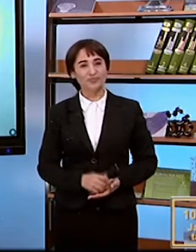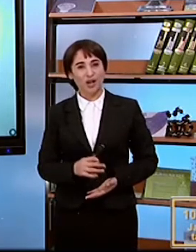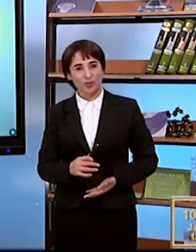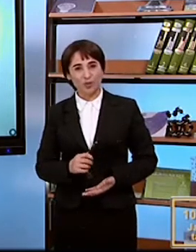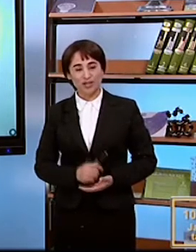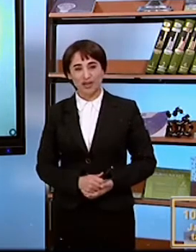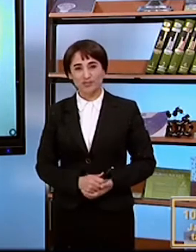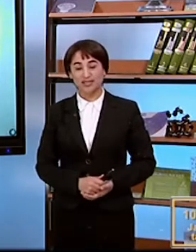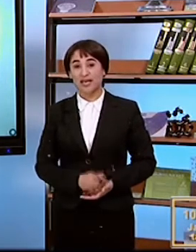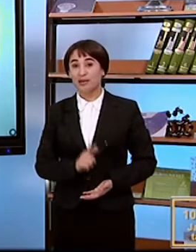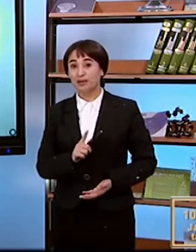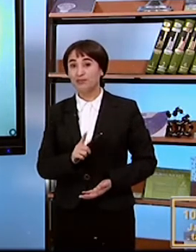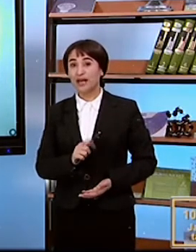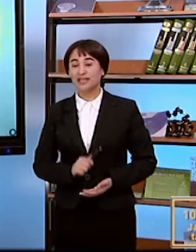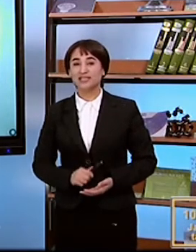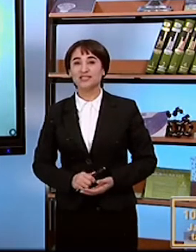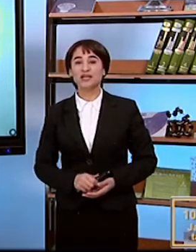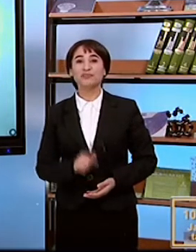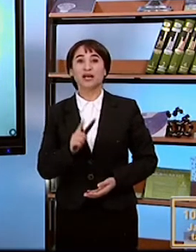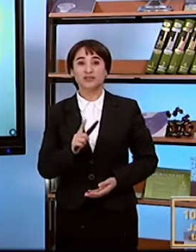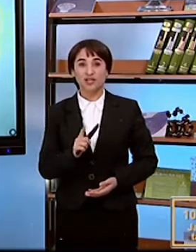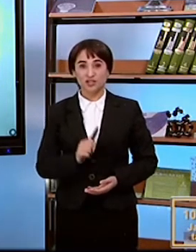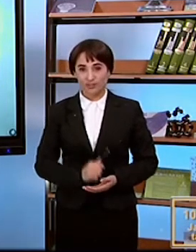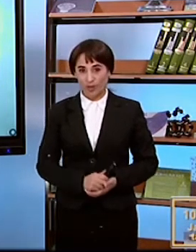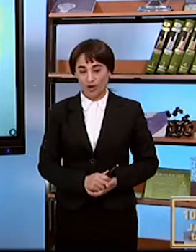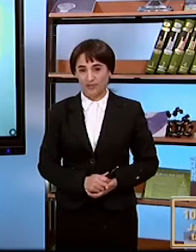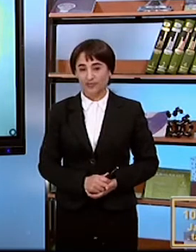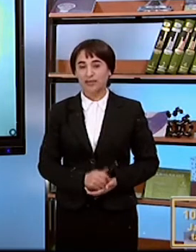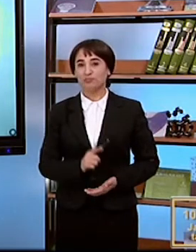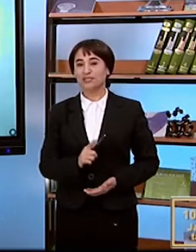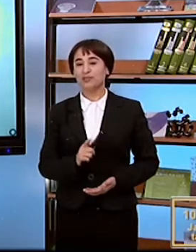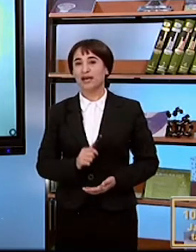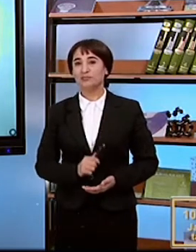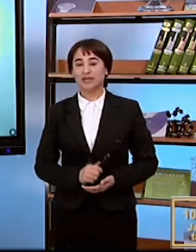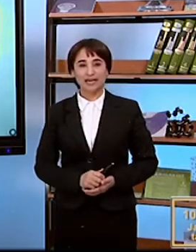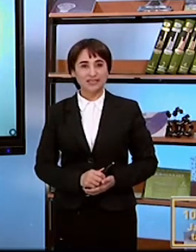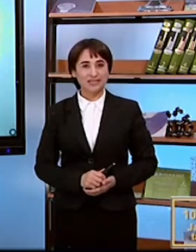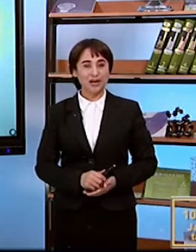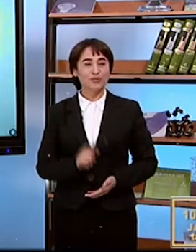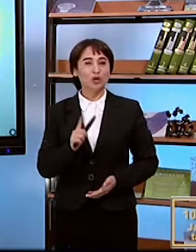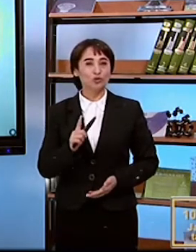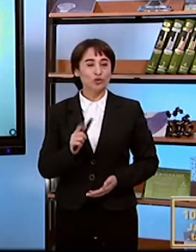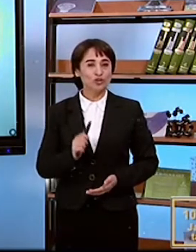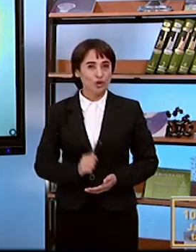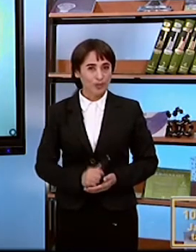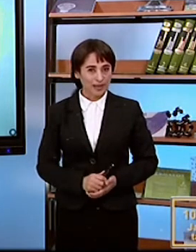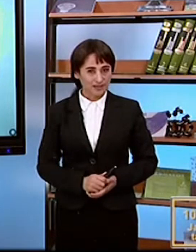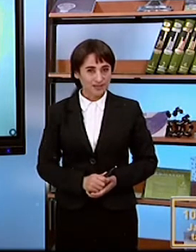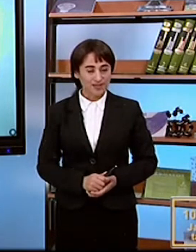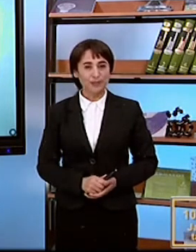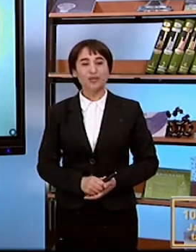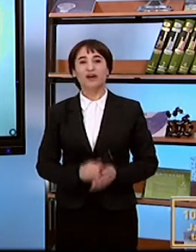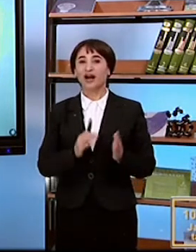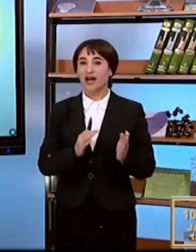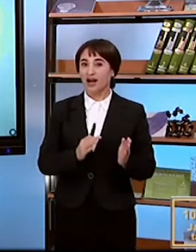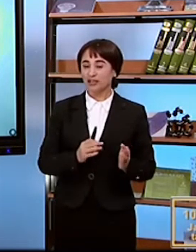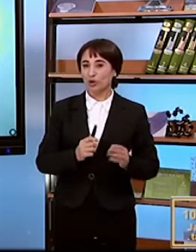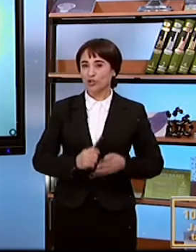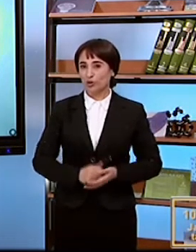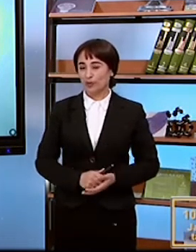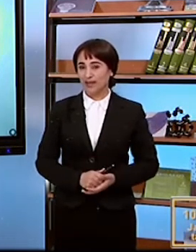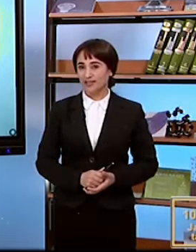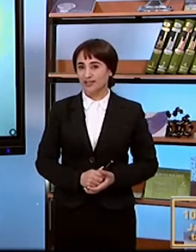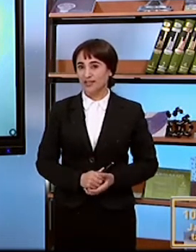savol-javoblarimizni boshlaymiz. Bilimlaringizni tekshirib boring. Biz bilan birgalikda to'g'ri javoblaringizni va